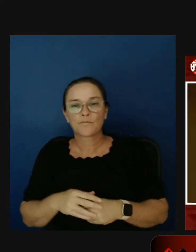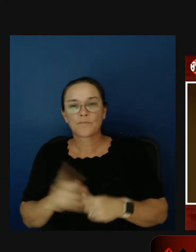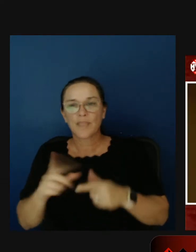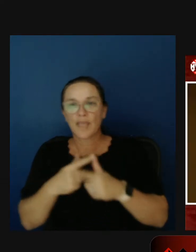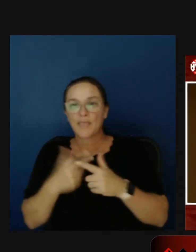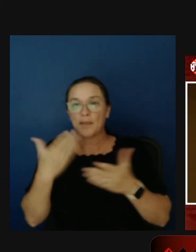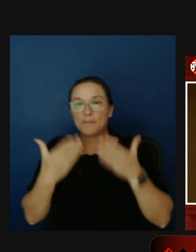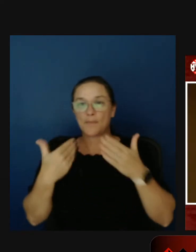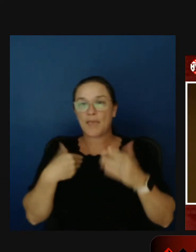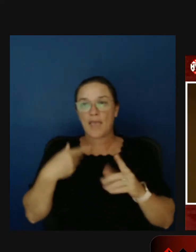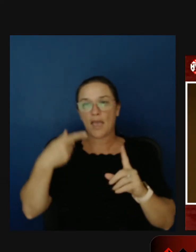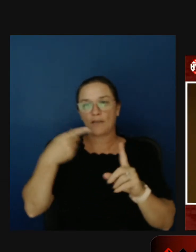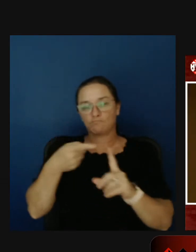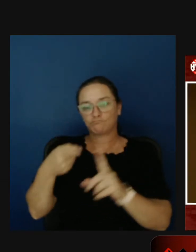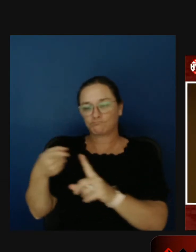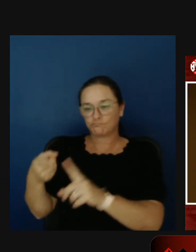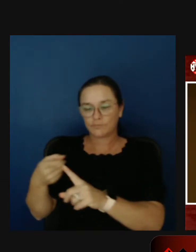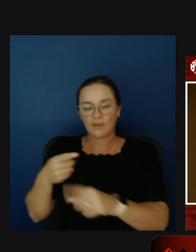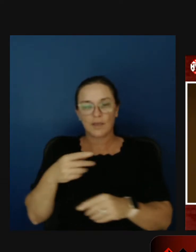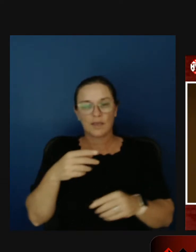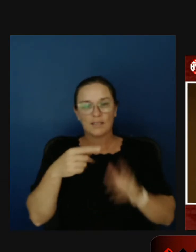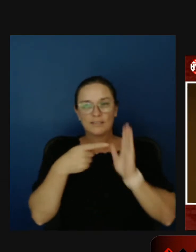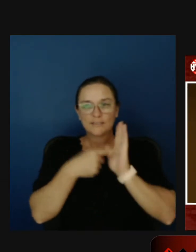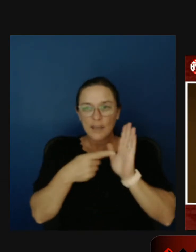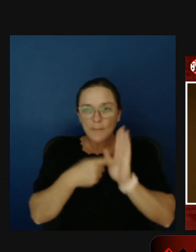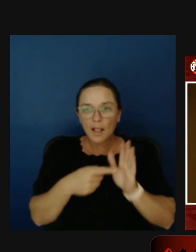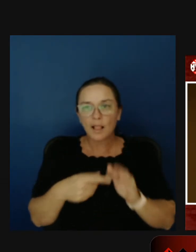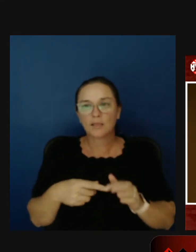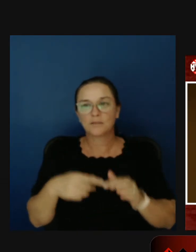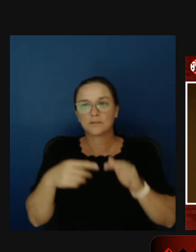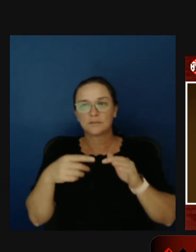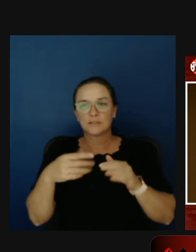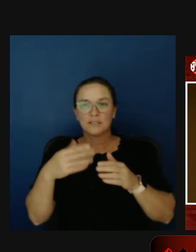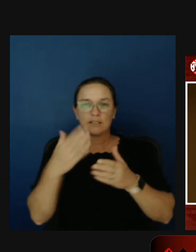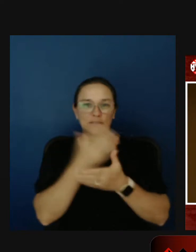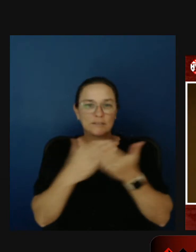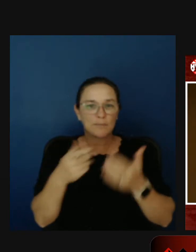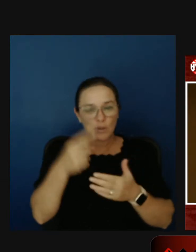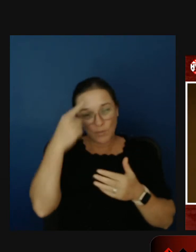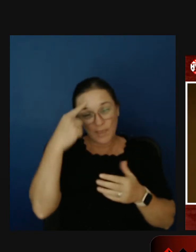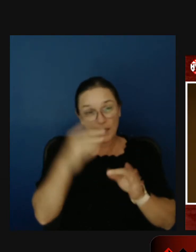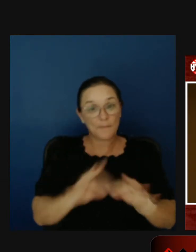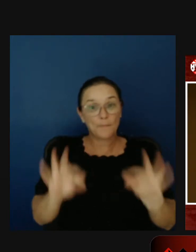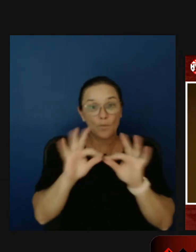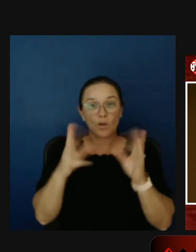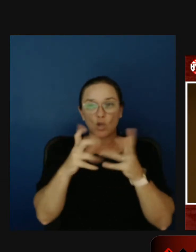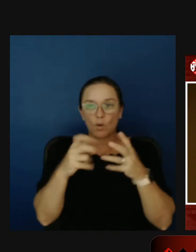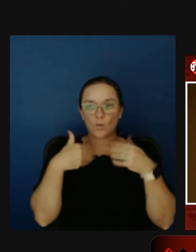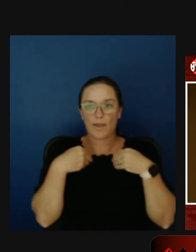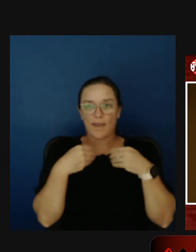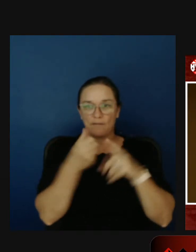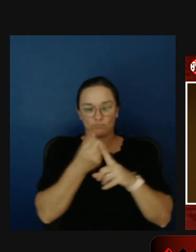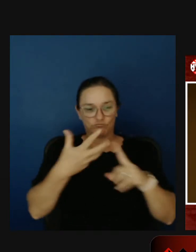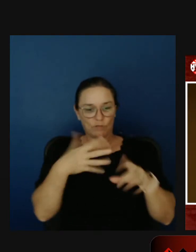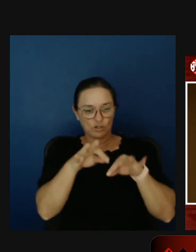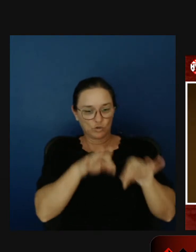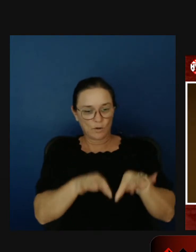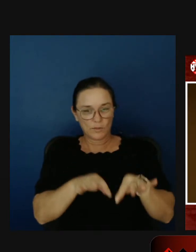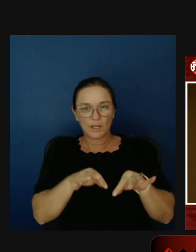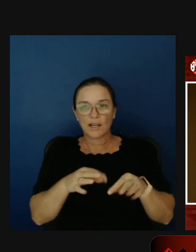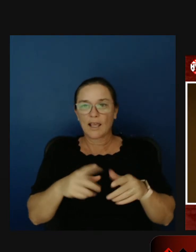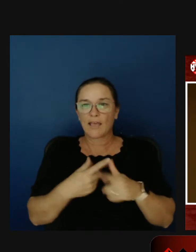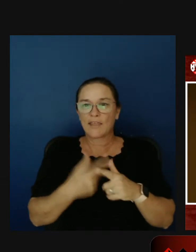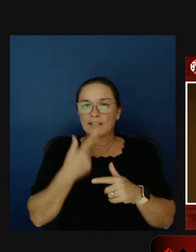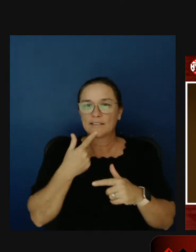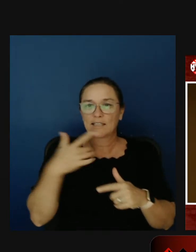on your map, samples, places where you find something you think is important and you want to take a description of. And as it says here,